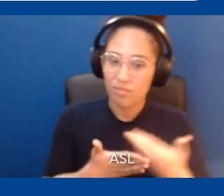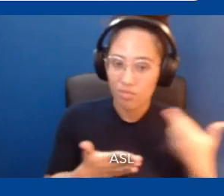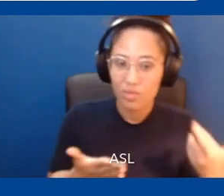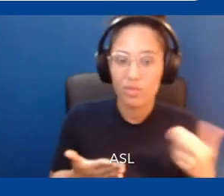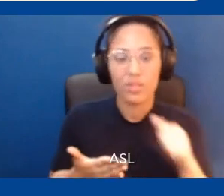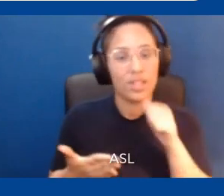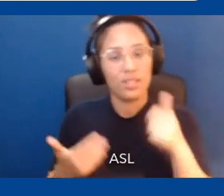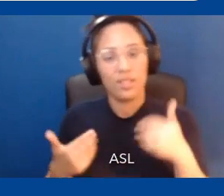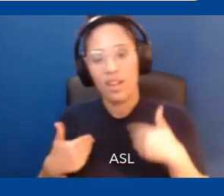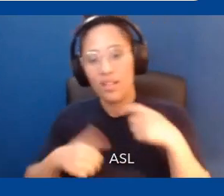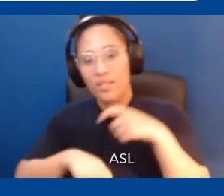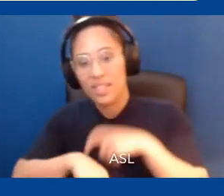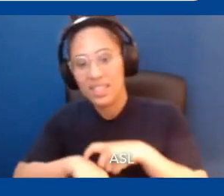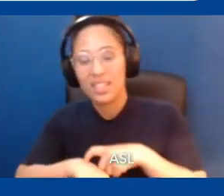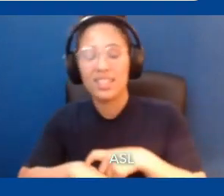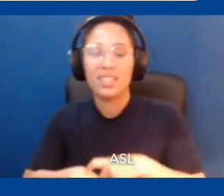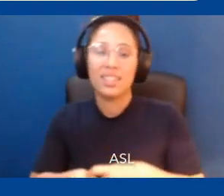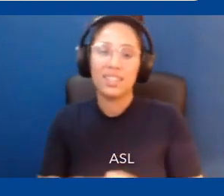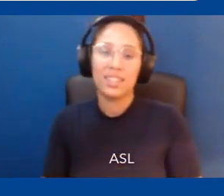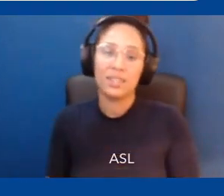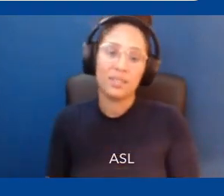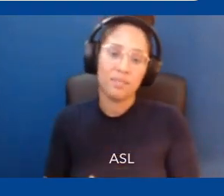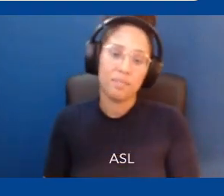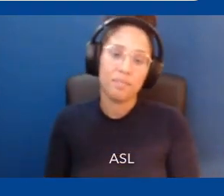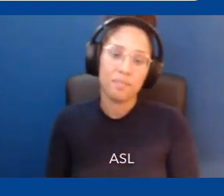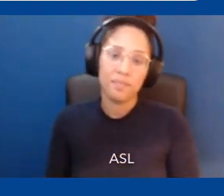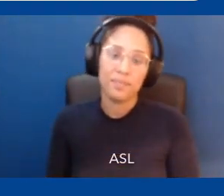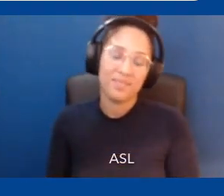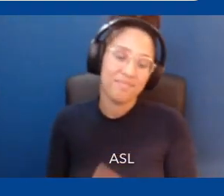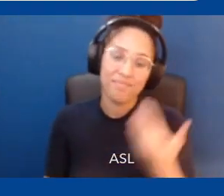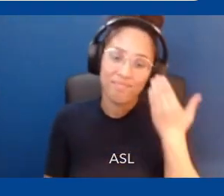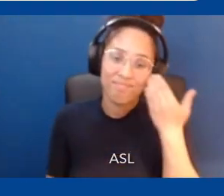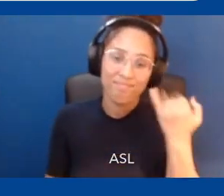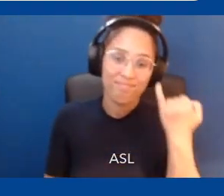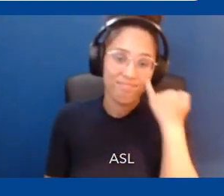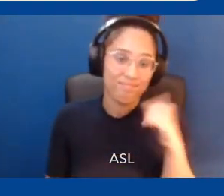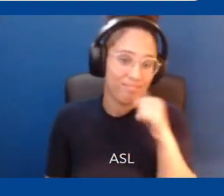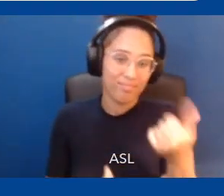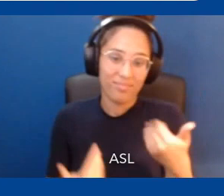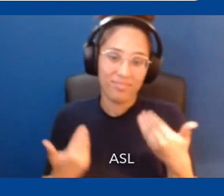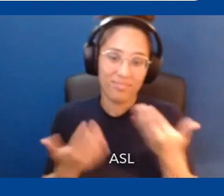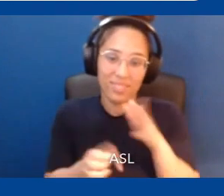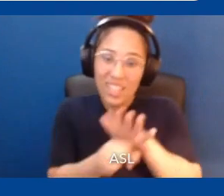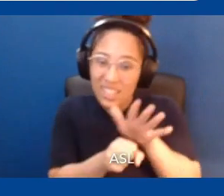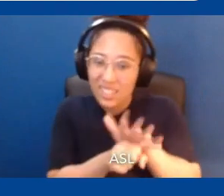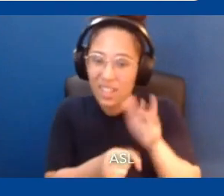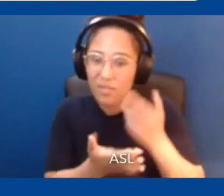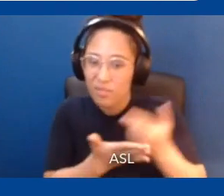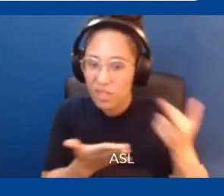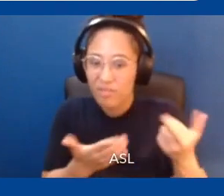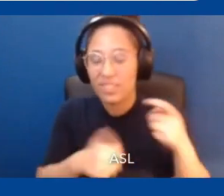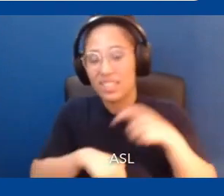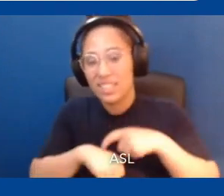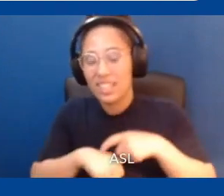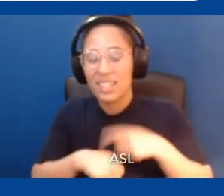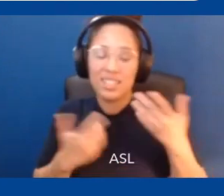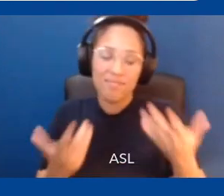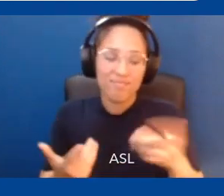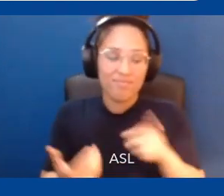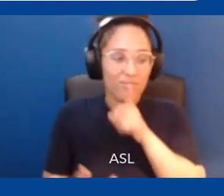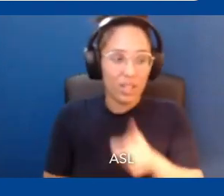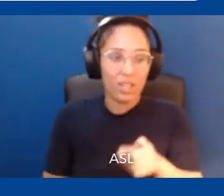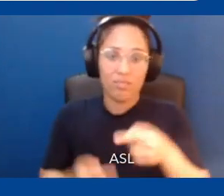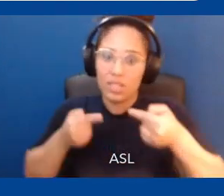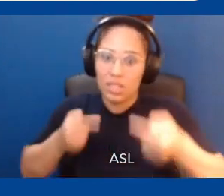like in the case of me, I don't have like enough resources or time. So we have to constantly struggle like how to